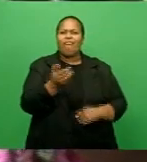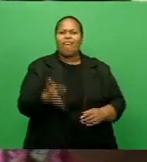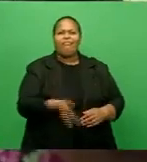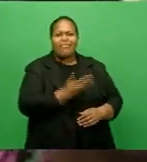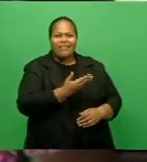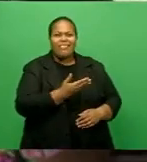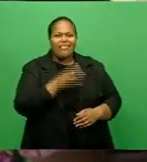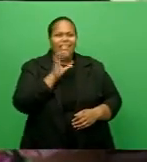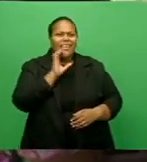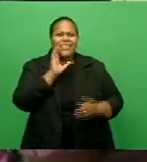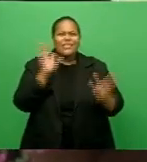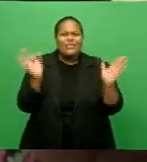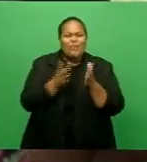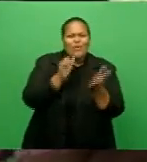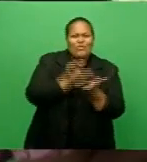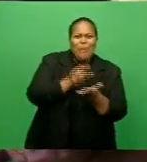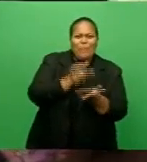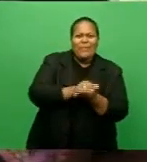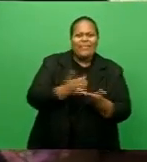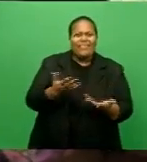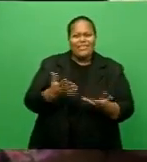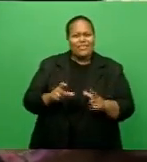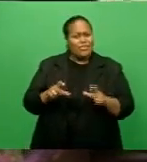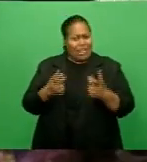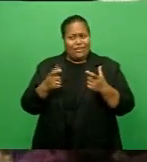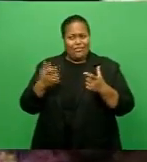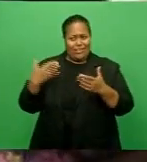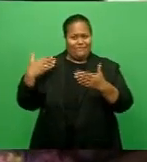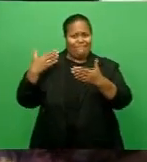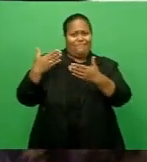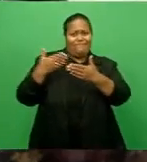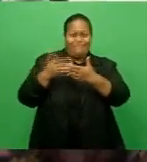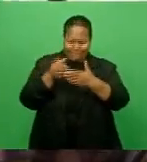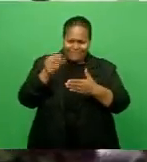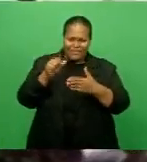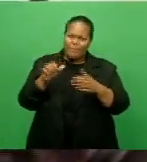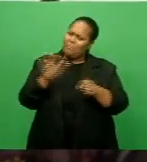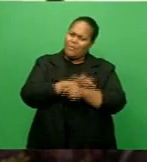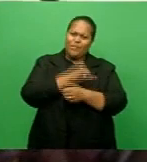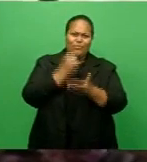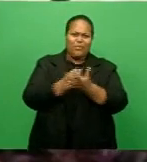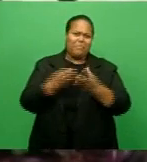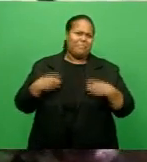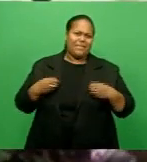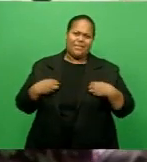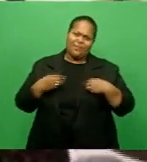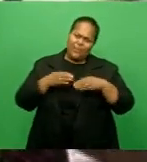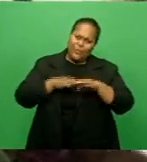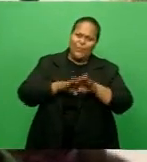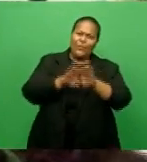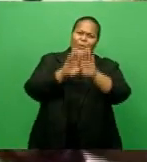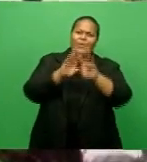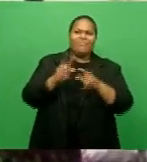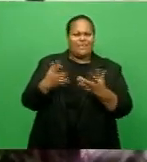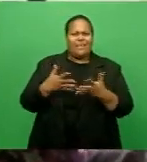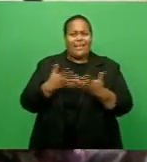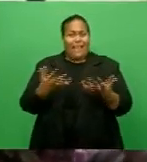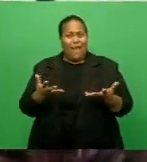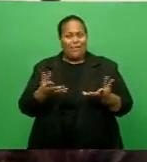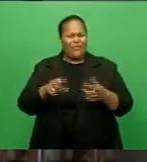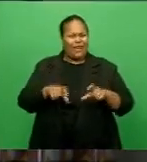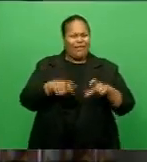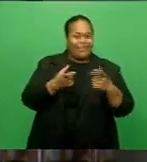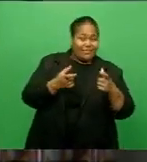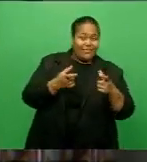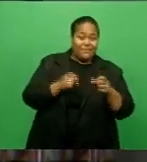It has been a challenging journey ensuring that the business stays afloat, especially during these trying times. The canteen